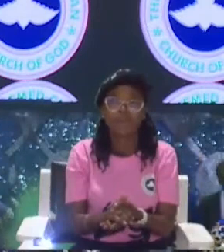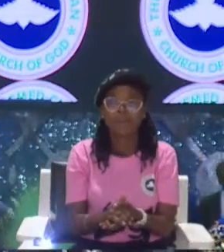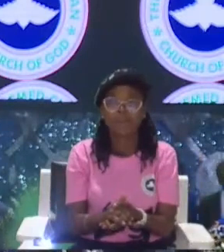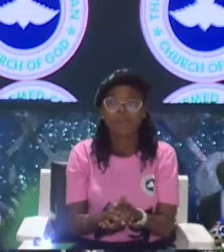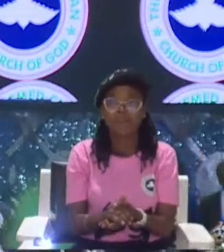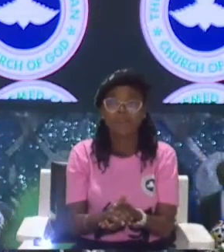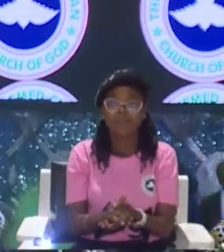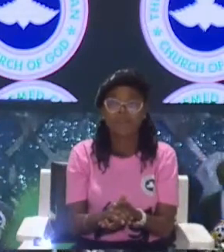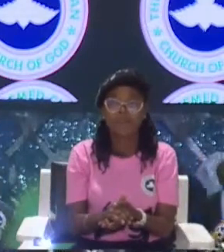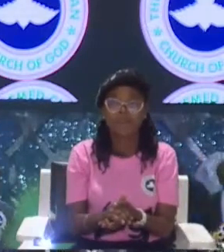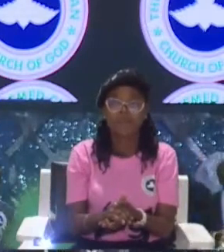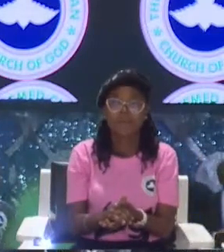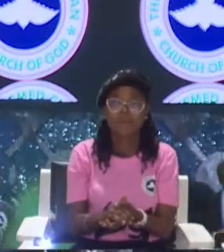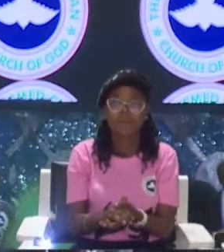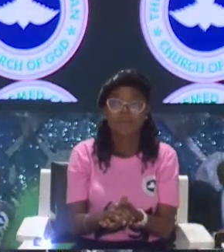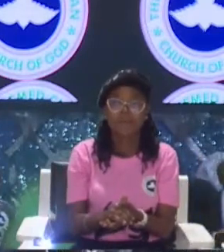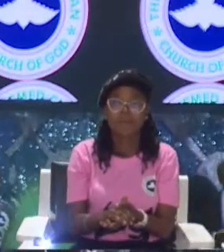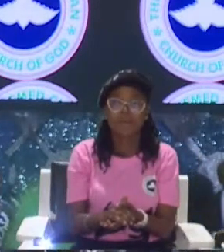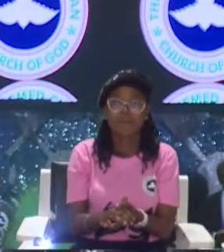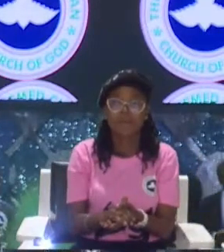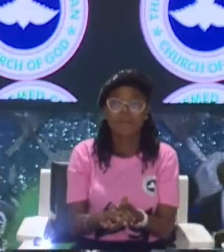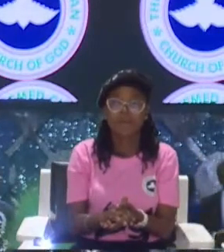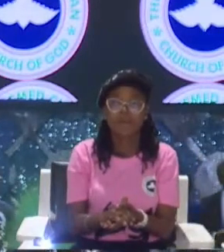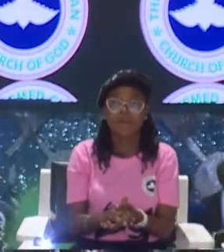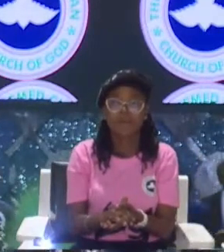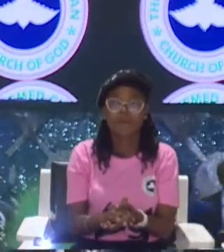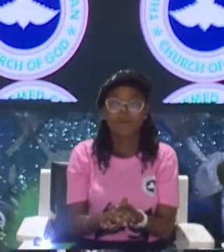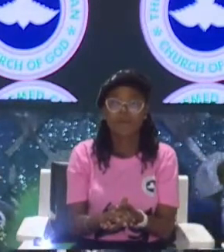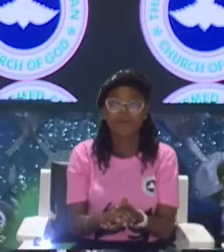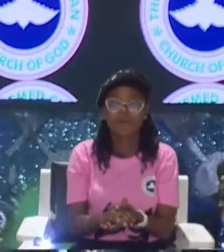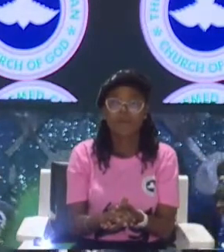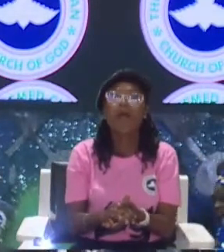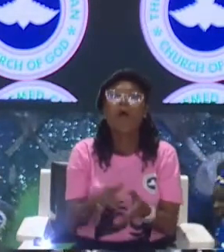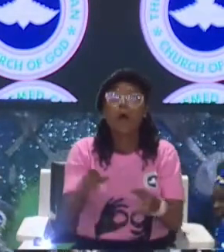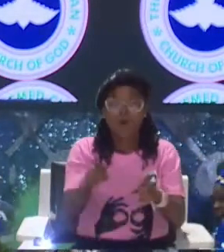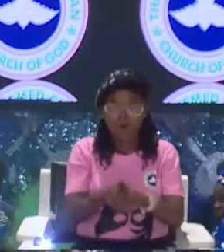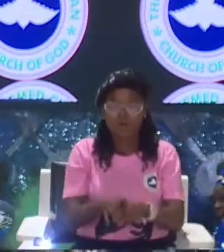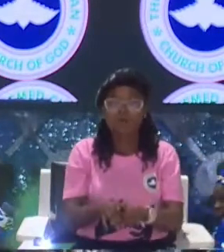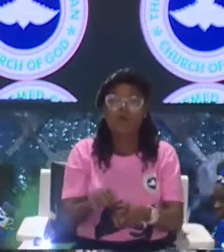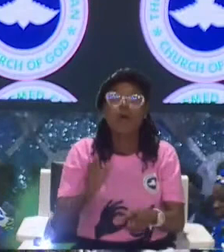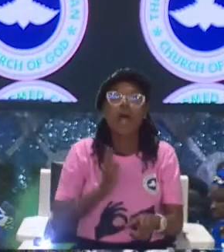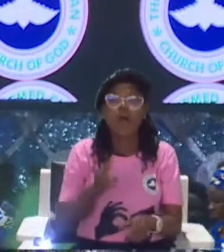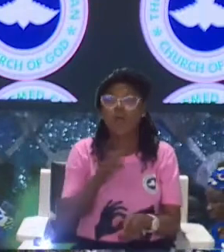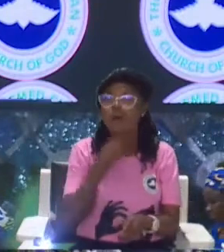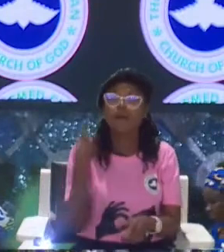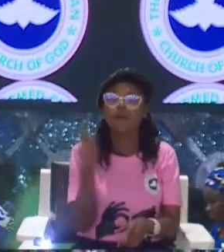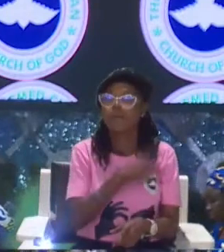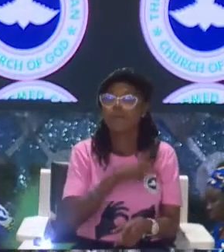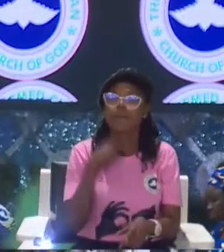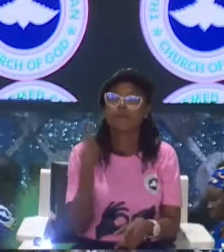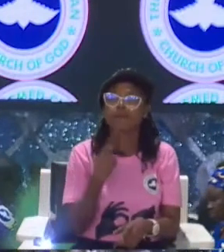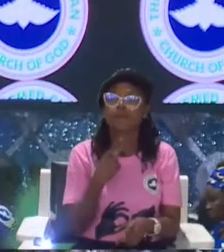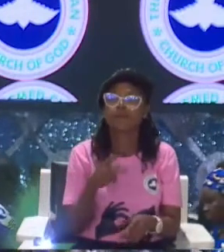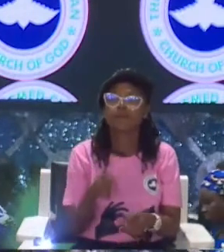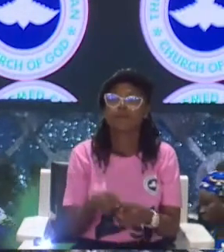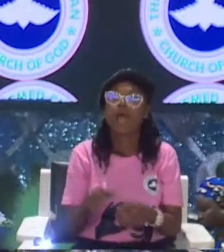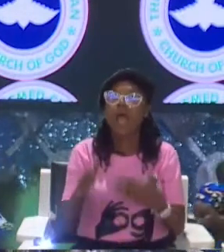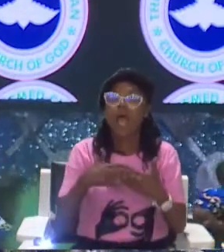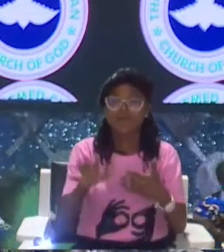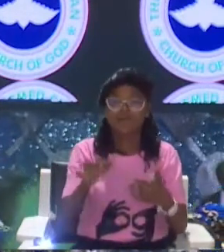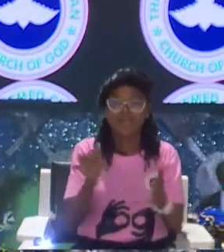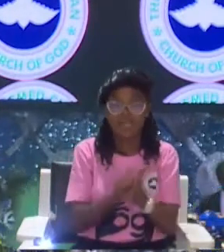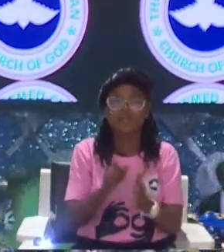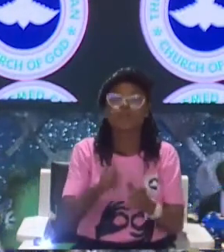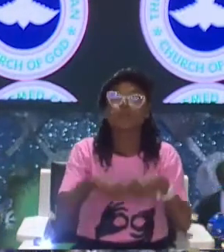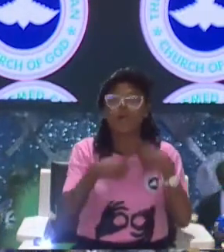lọ. And that applies to the ministers too. Pẹ̀lú àwọn òjíṣẹ́ Ọlọ́run bákan náà. After that you can be